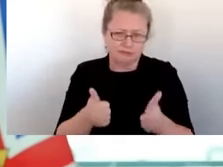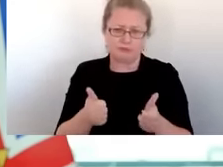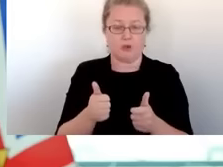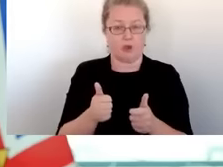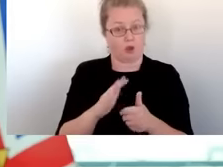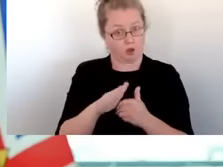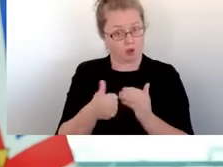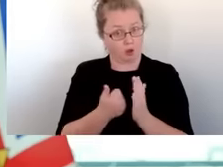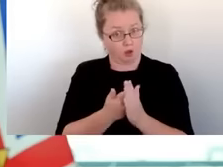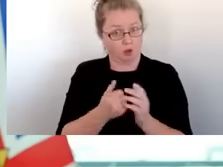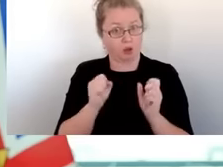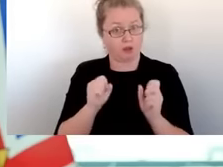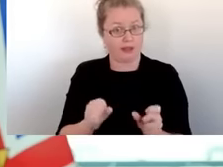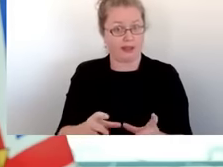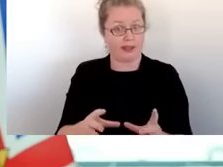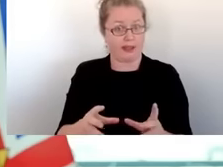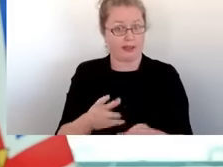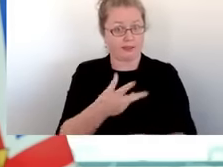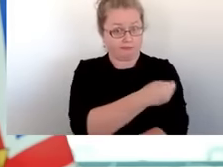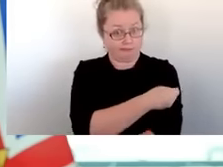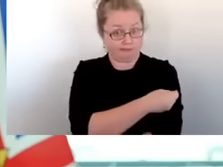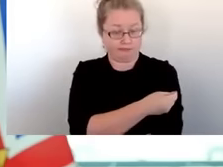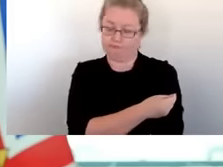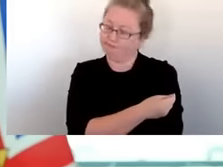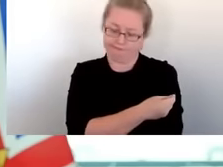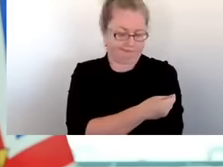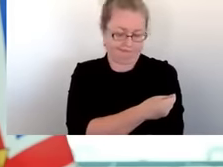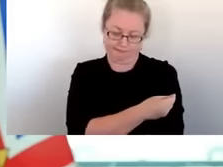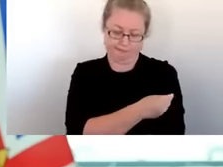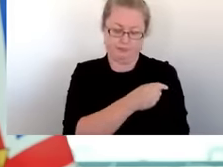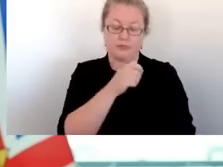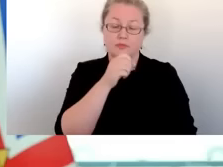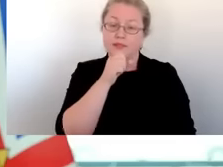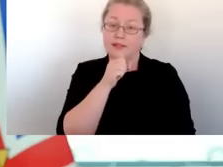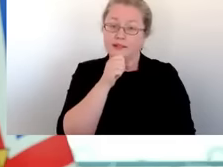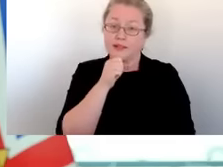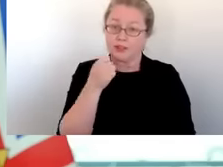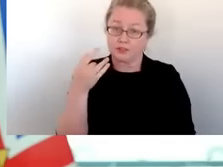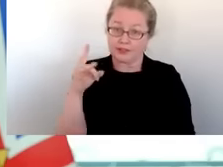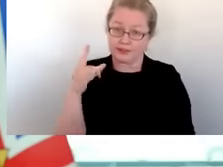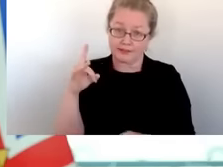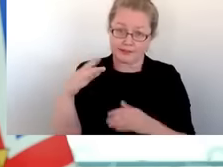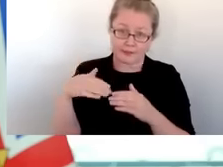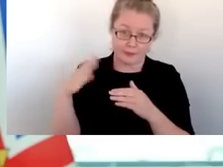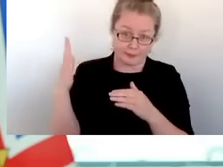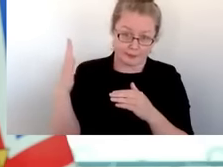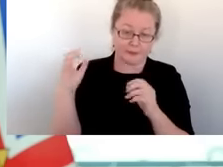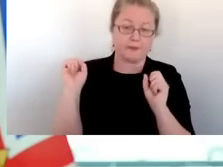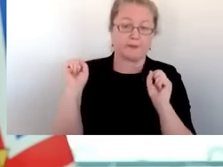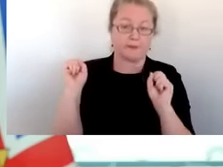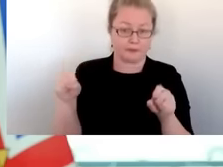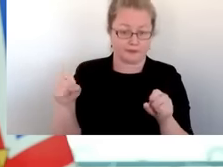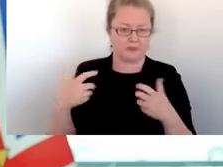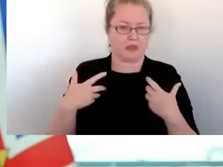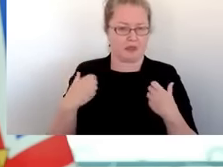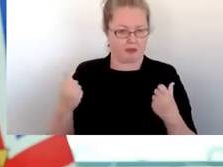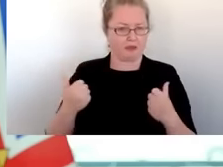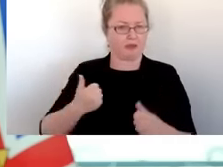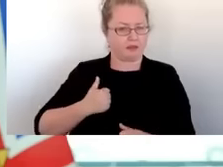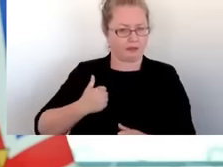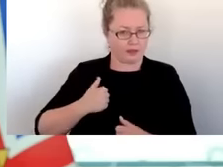Not everyone is eligible to receive it. Adults 18 years and over have been approved by